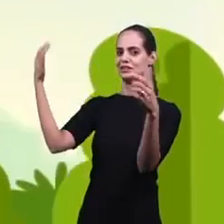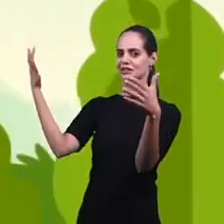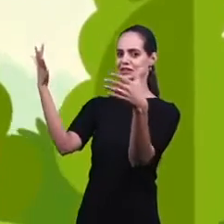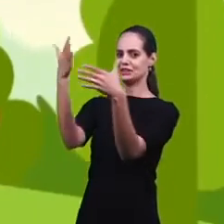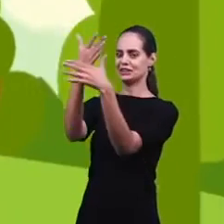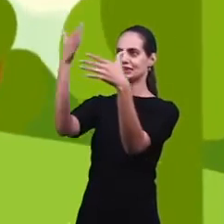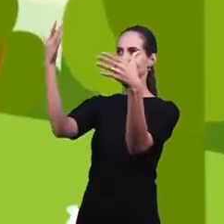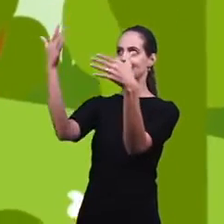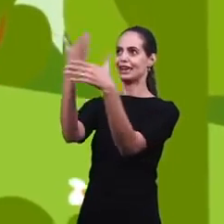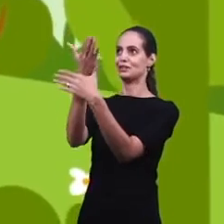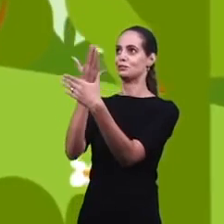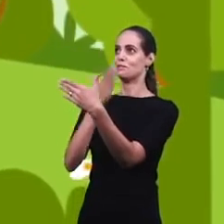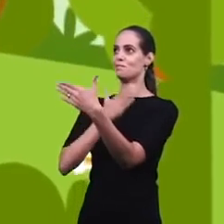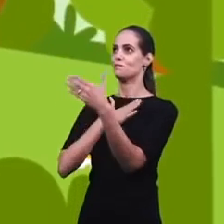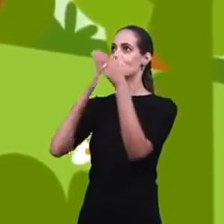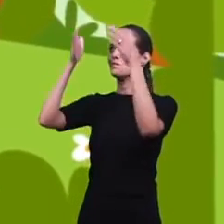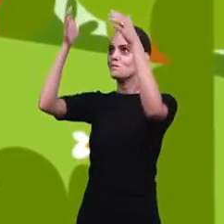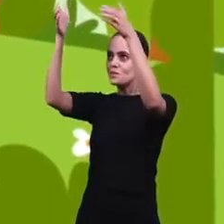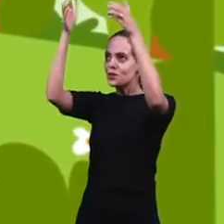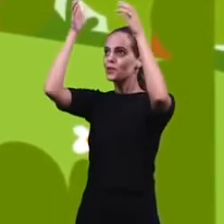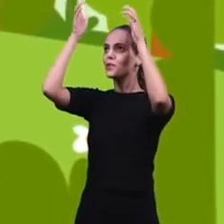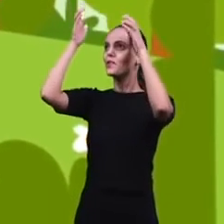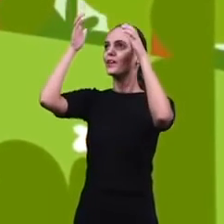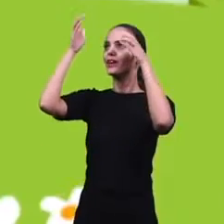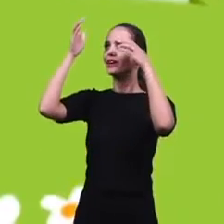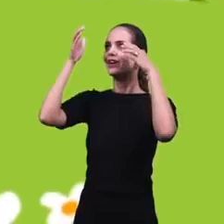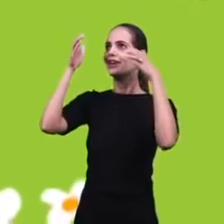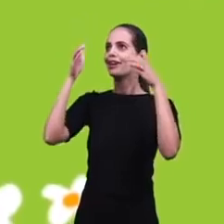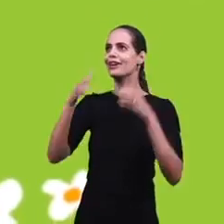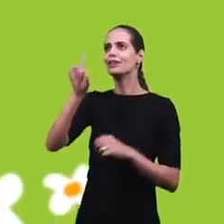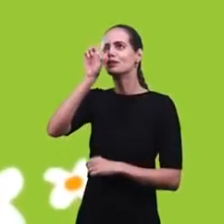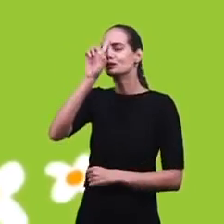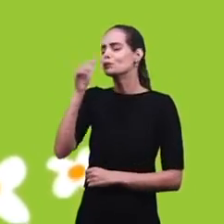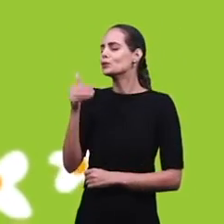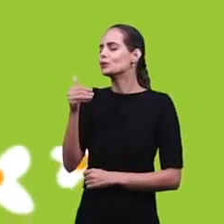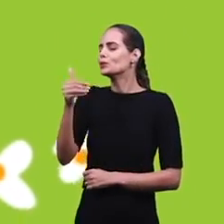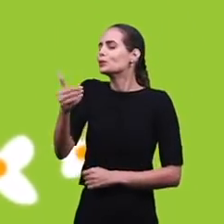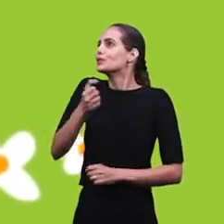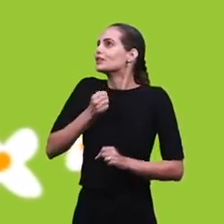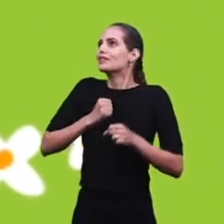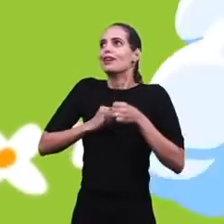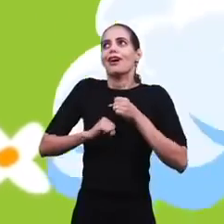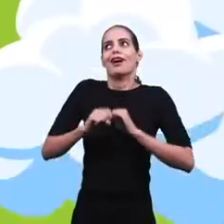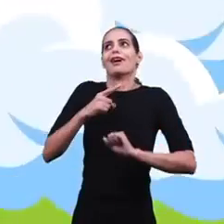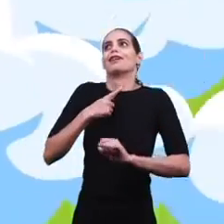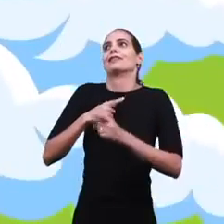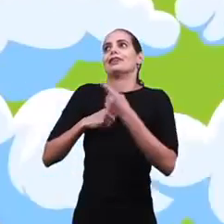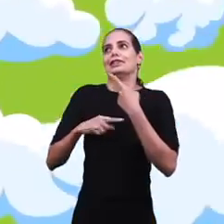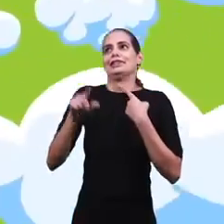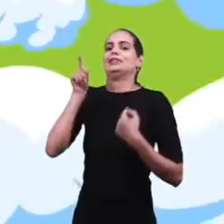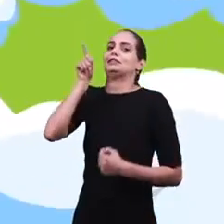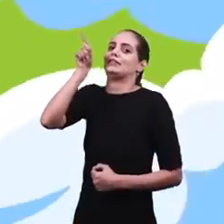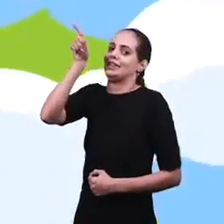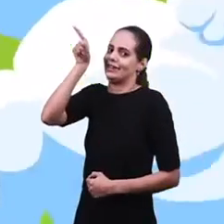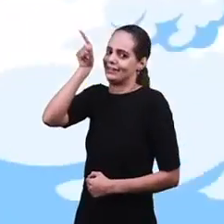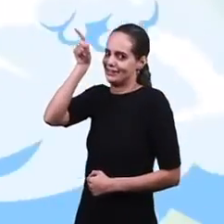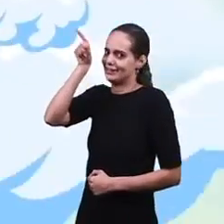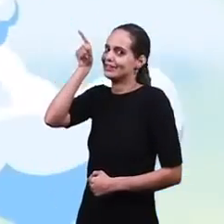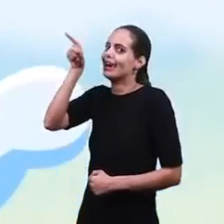Jerusalém, cidade do meu rei, a cada dia anseio estar